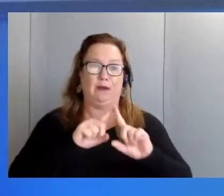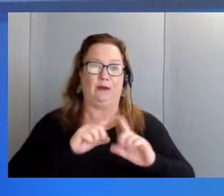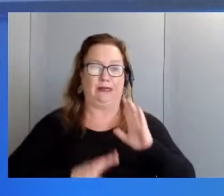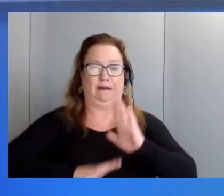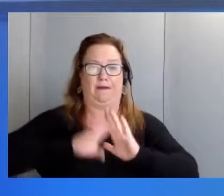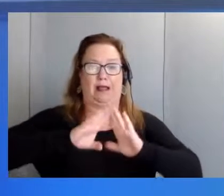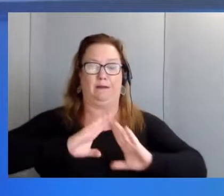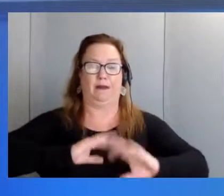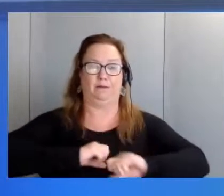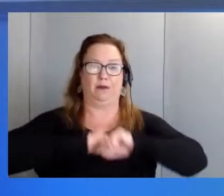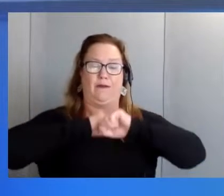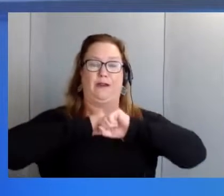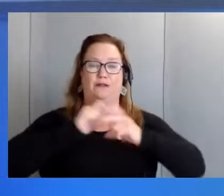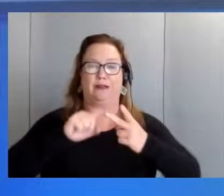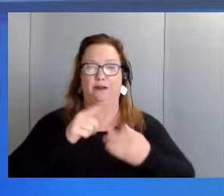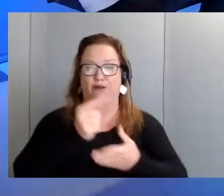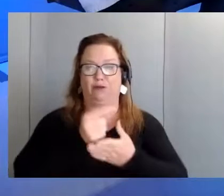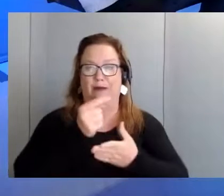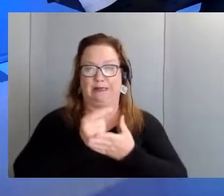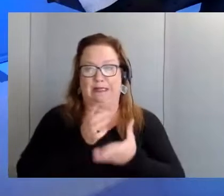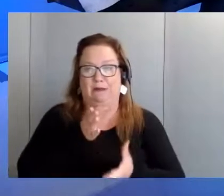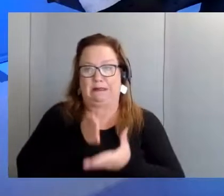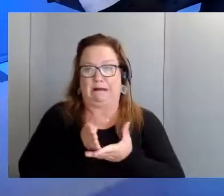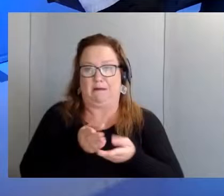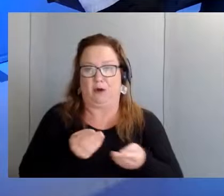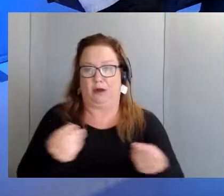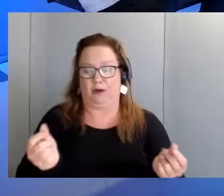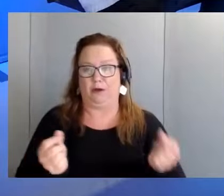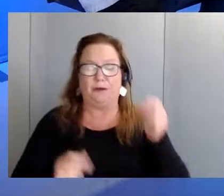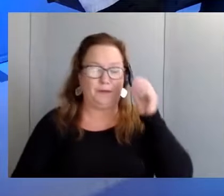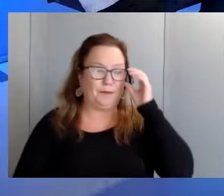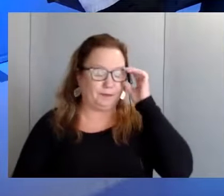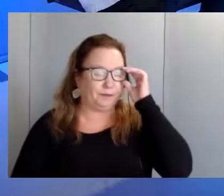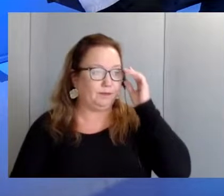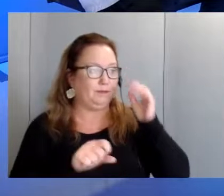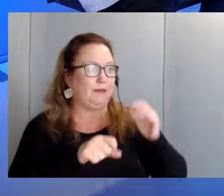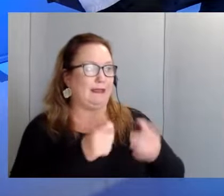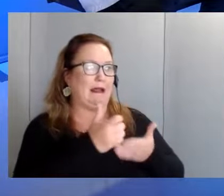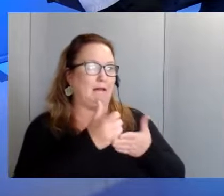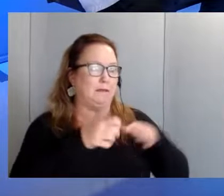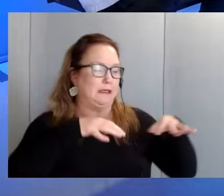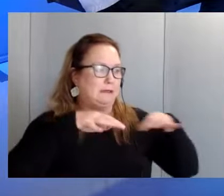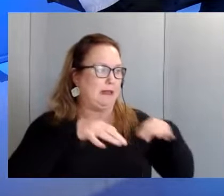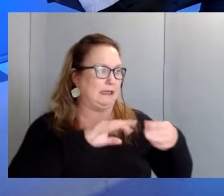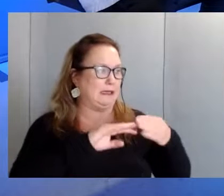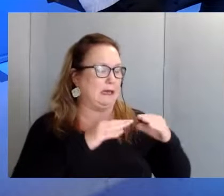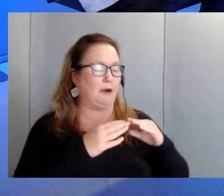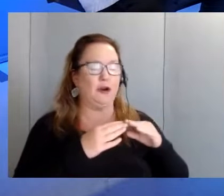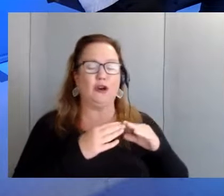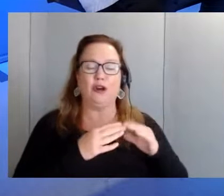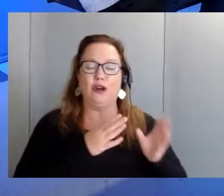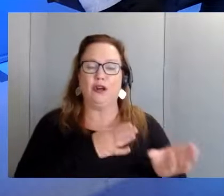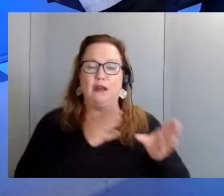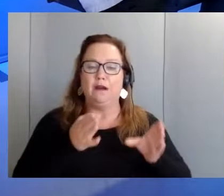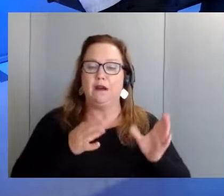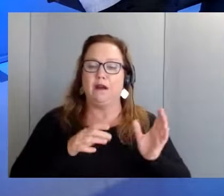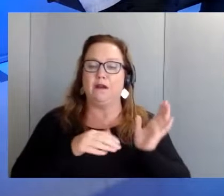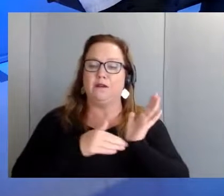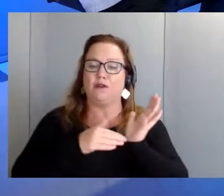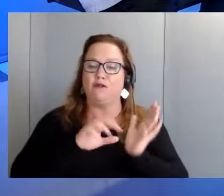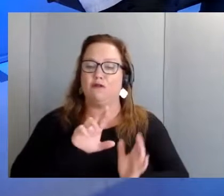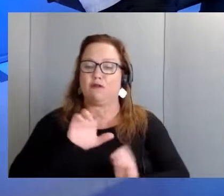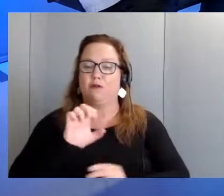that can stop it or cure it. All right, that helps kind of explain some of those high numbers. Dr. Callender-Rich, let's talk with you now, because the